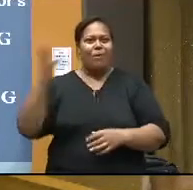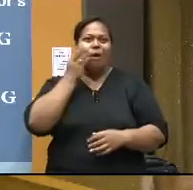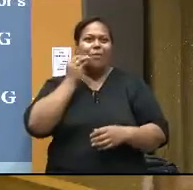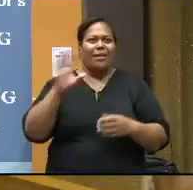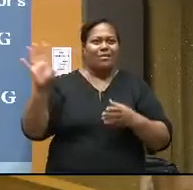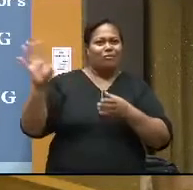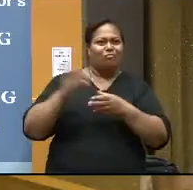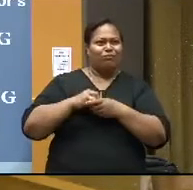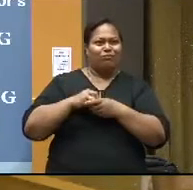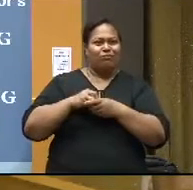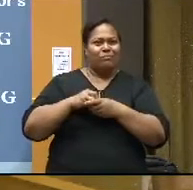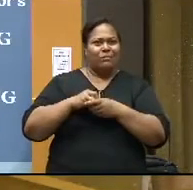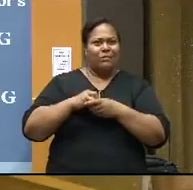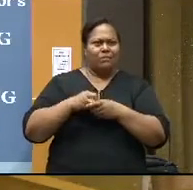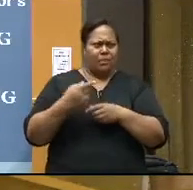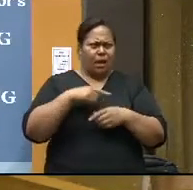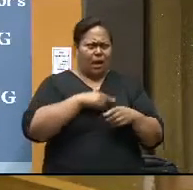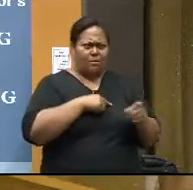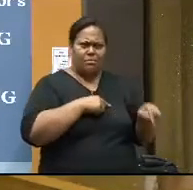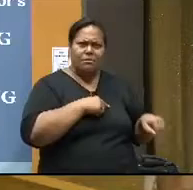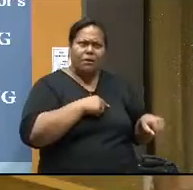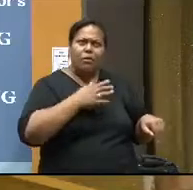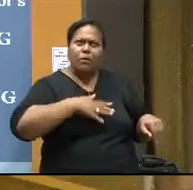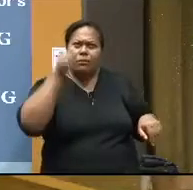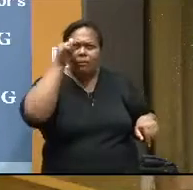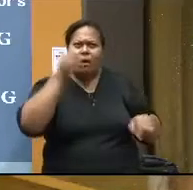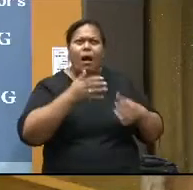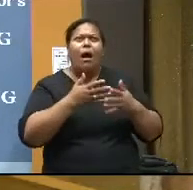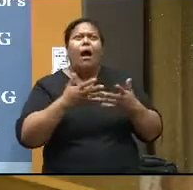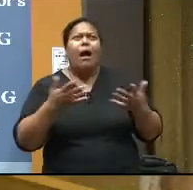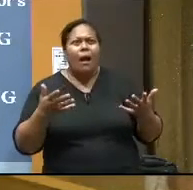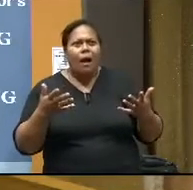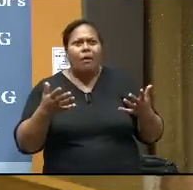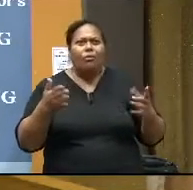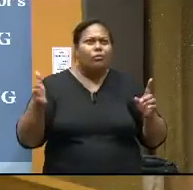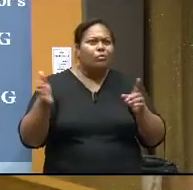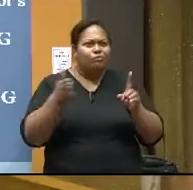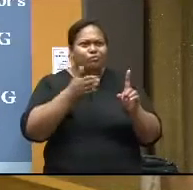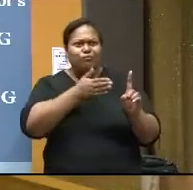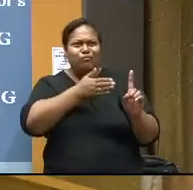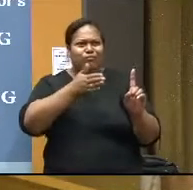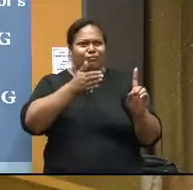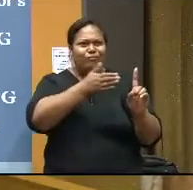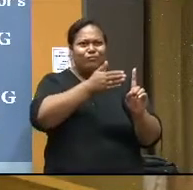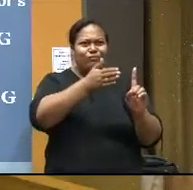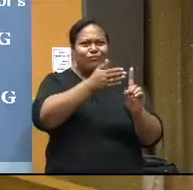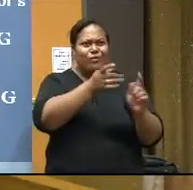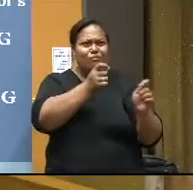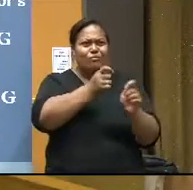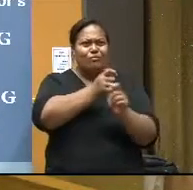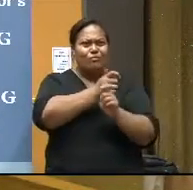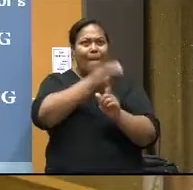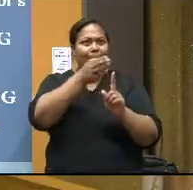And we wanted to know, how does one navigate such a transformation, such a major